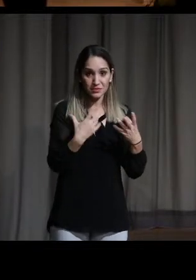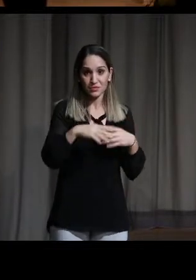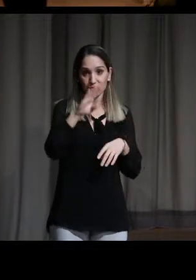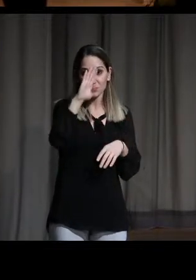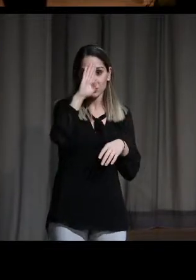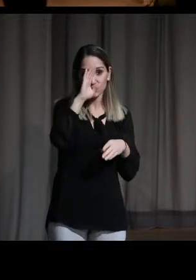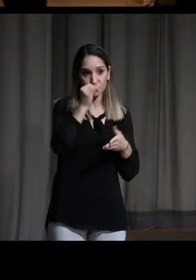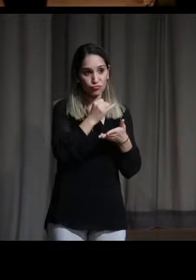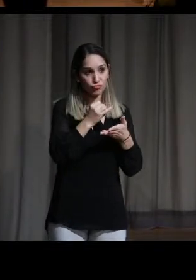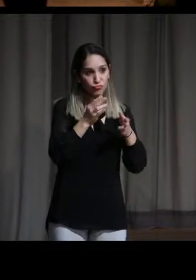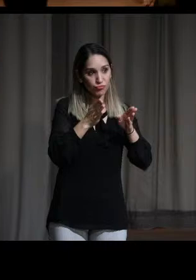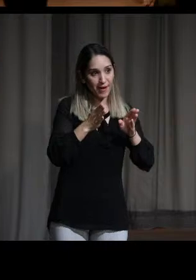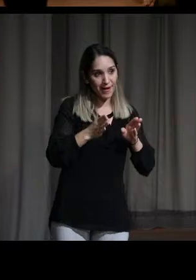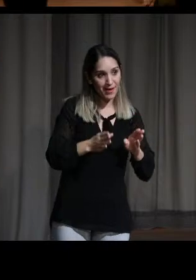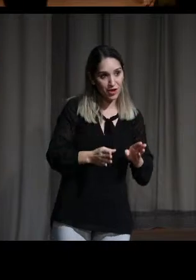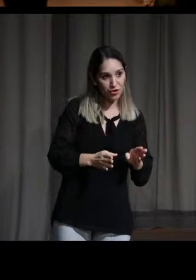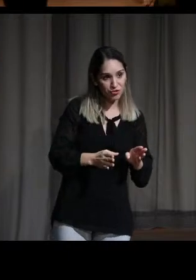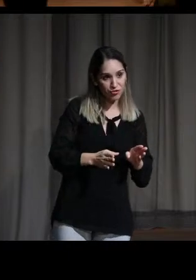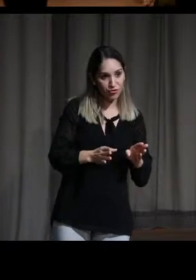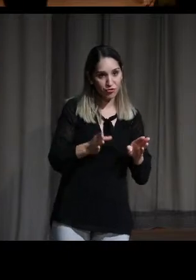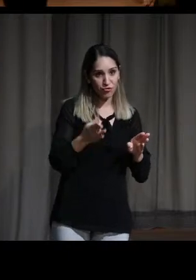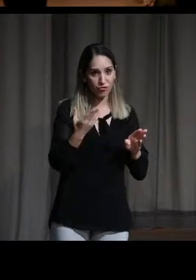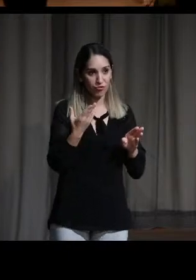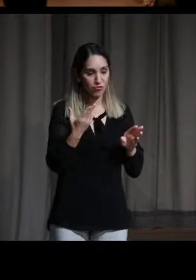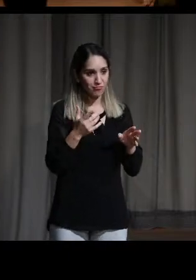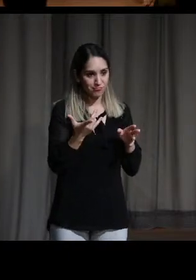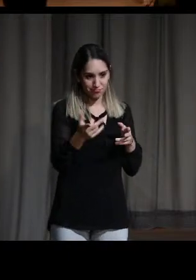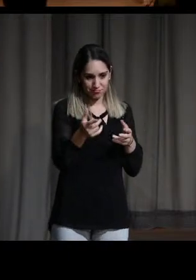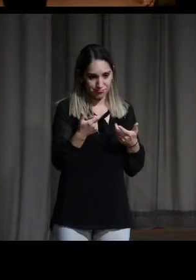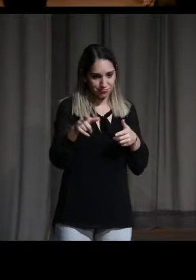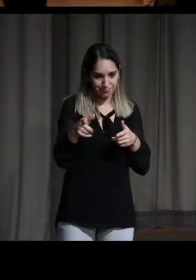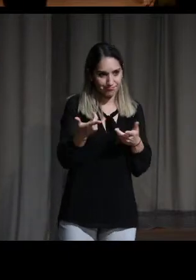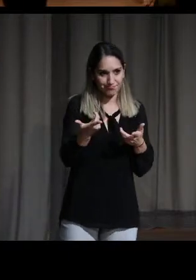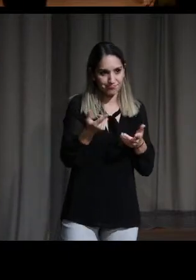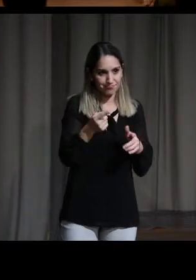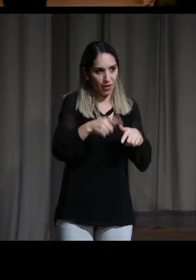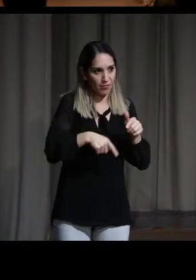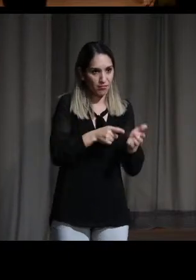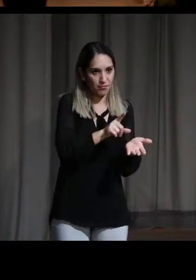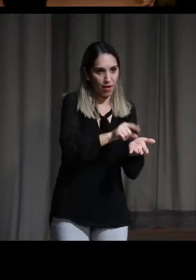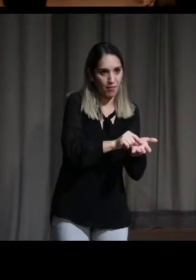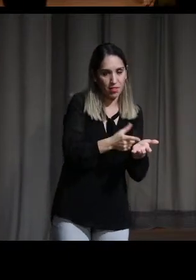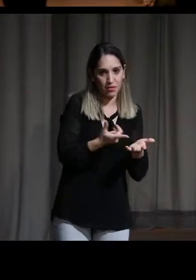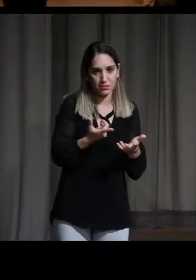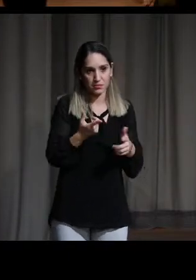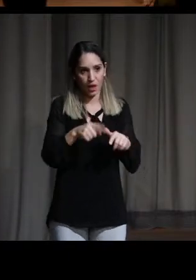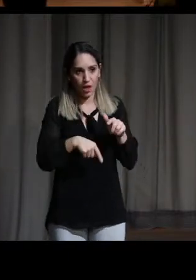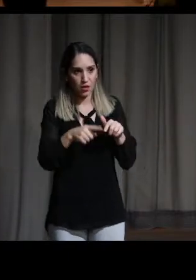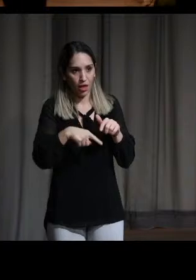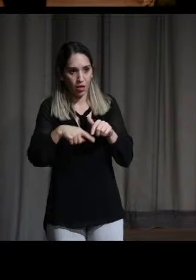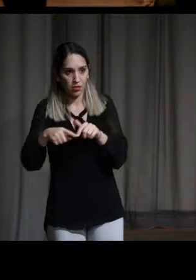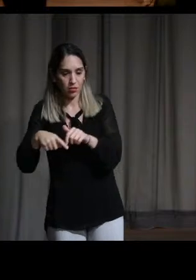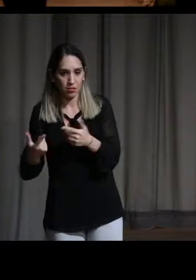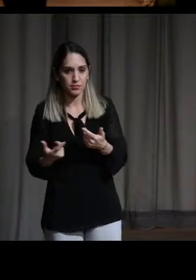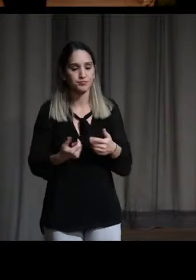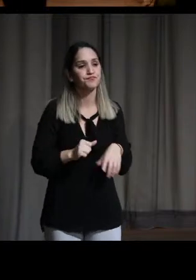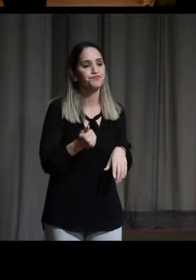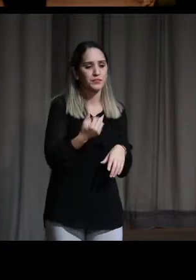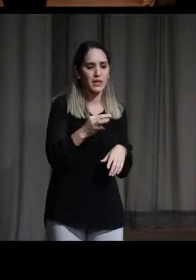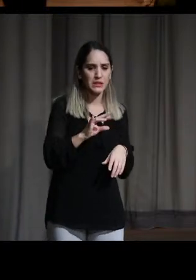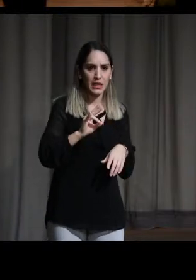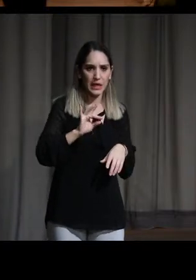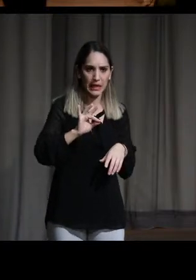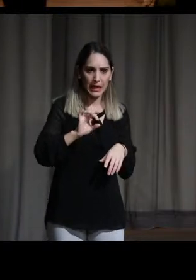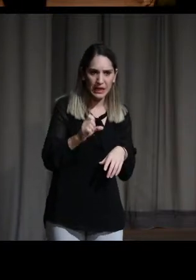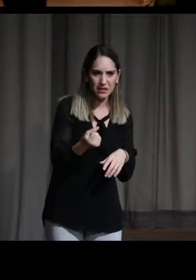example, are kind of retreating because they have no option, right? They can't publish their work. By contrast, the 1980s is an era of a lot